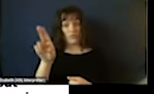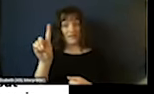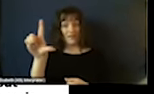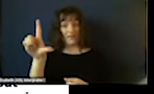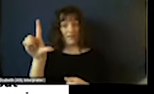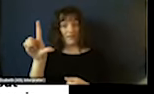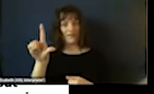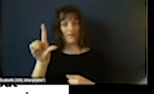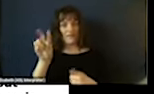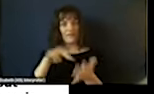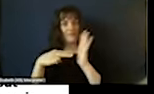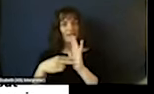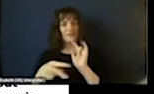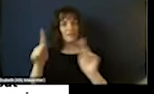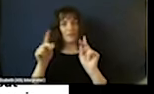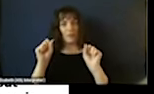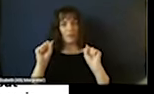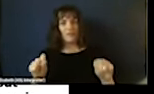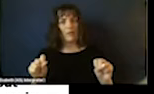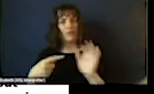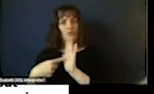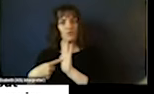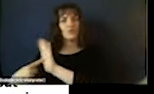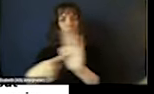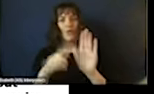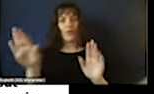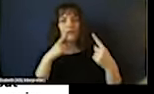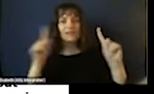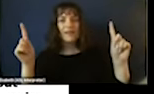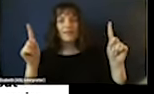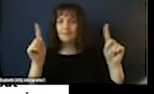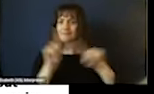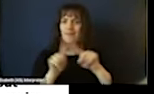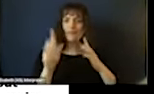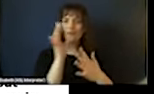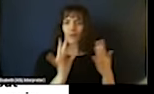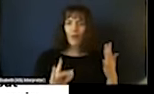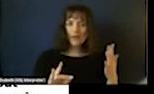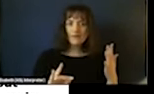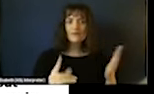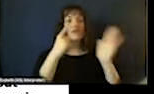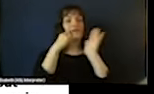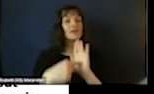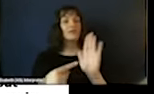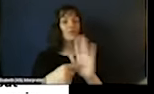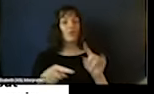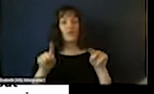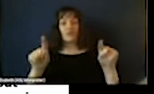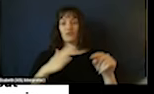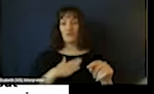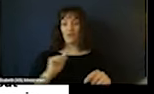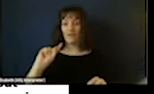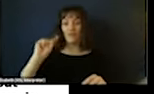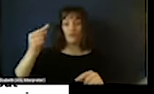in ways that might differ from the traditional path. So for example, my first quarter of graduate school, I was